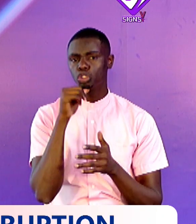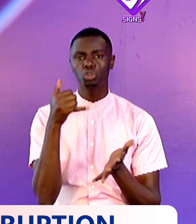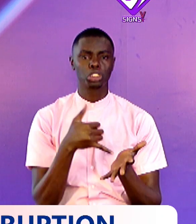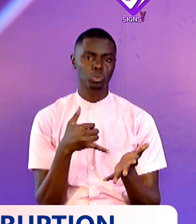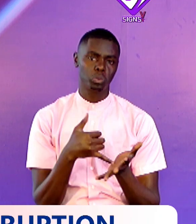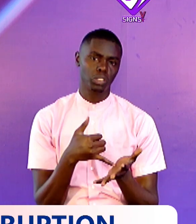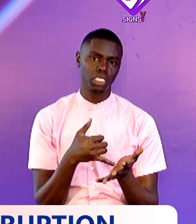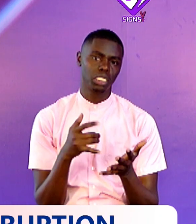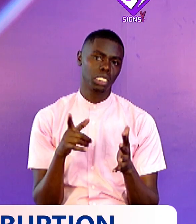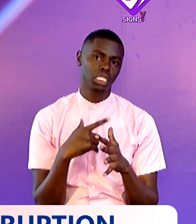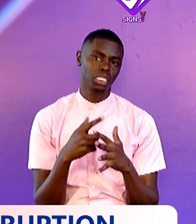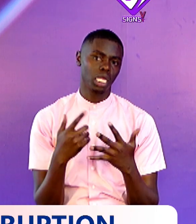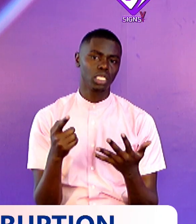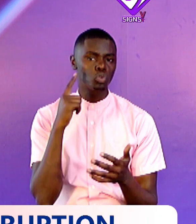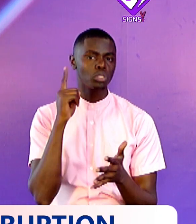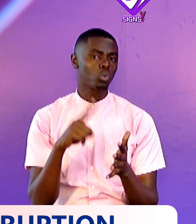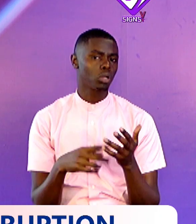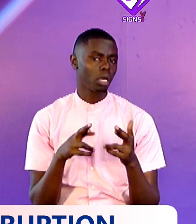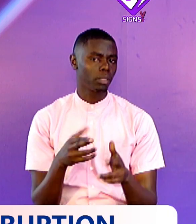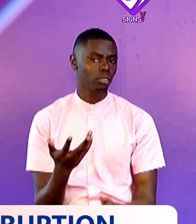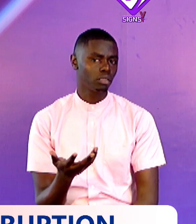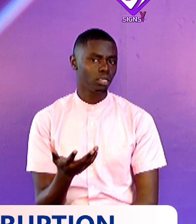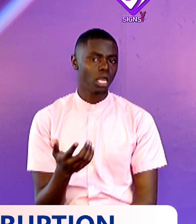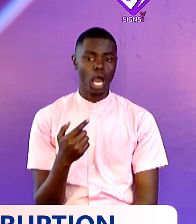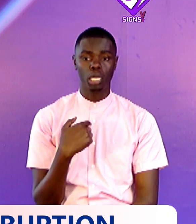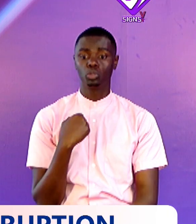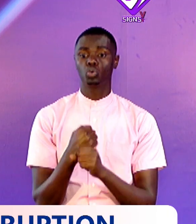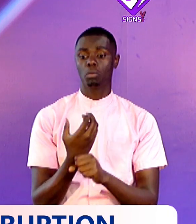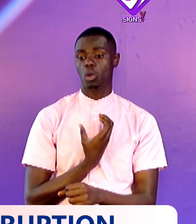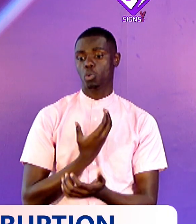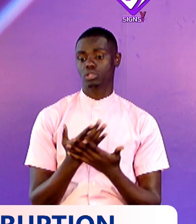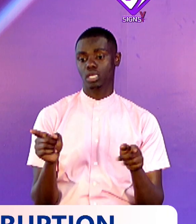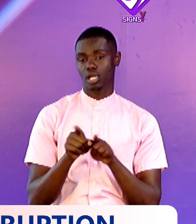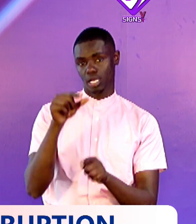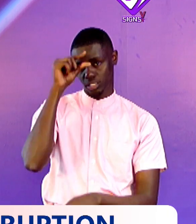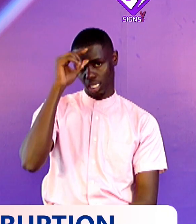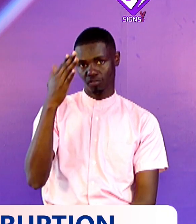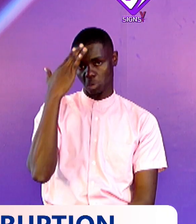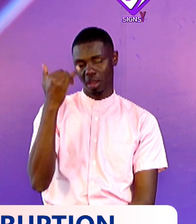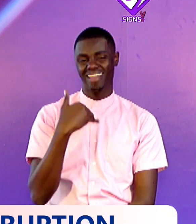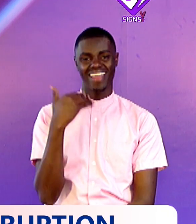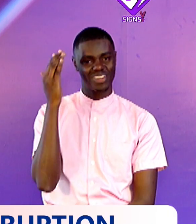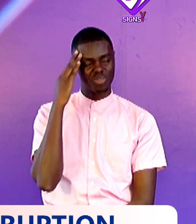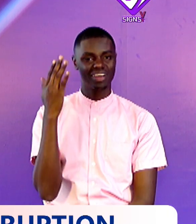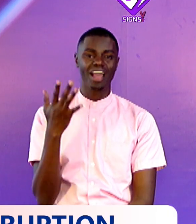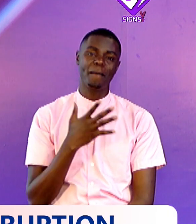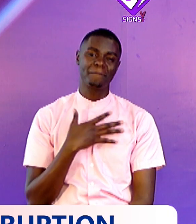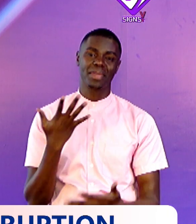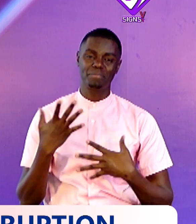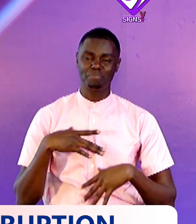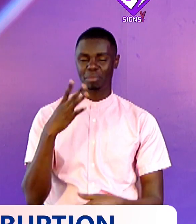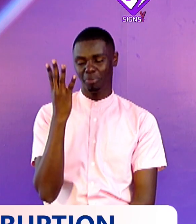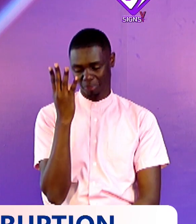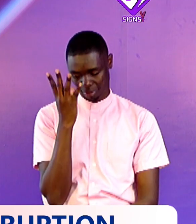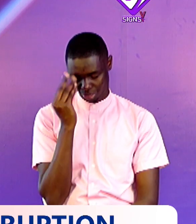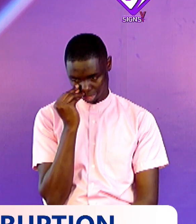picture, what do you think will happen? I'll be doing my own things as a governor because I know watu wangu wamelala.